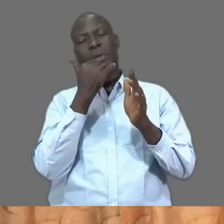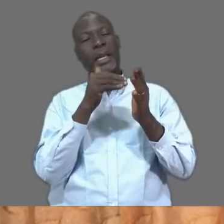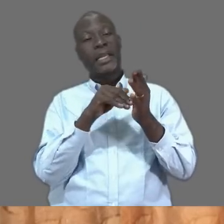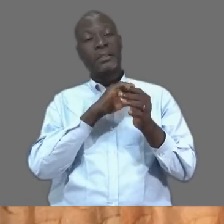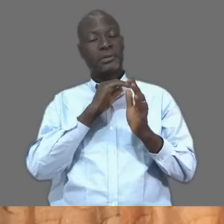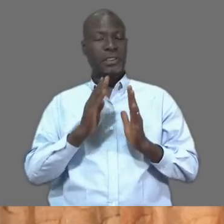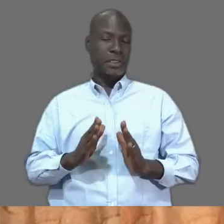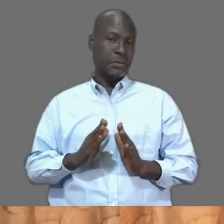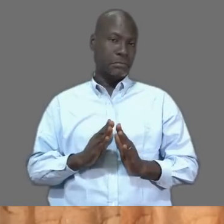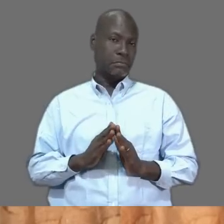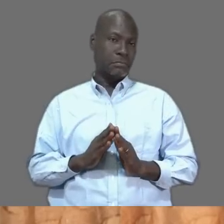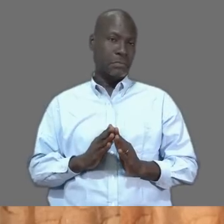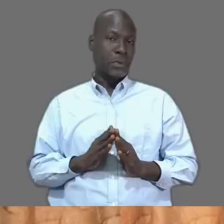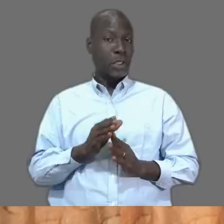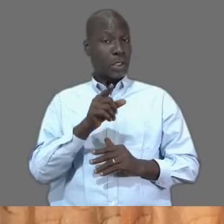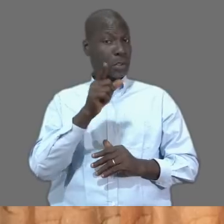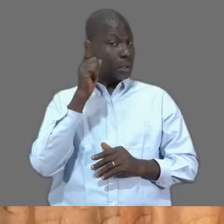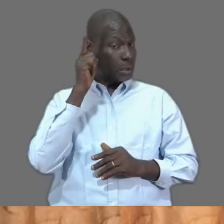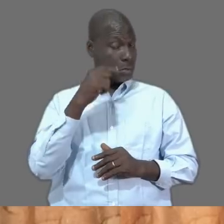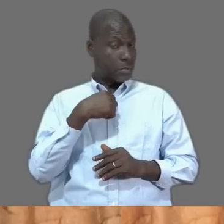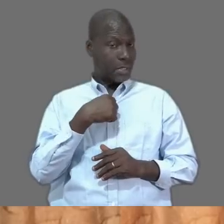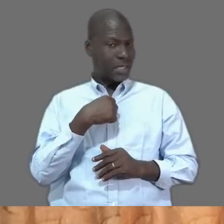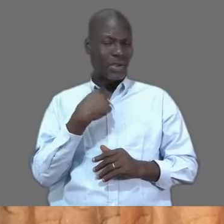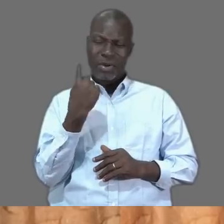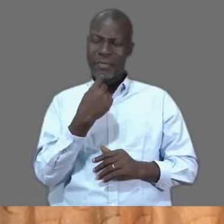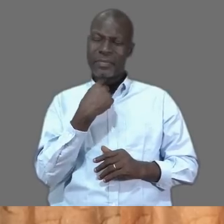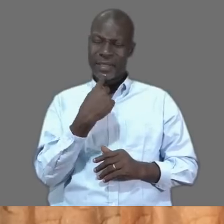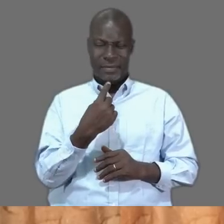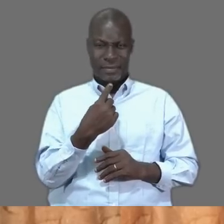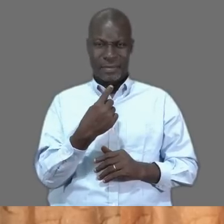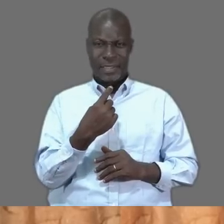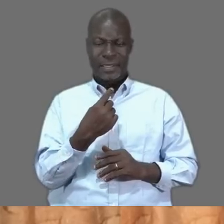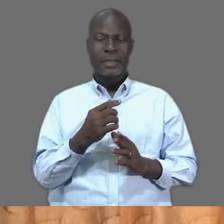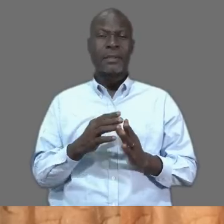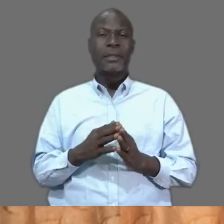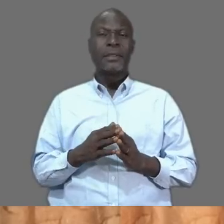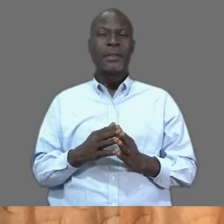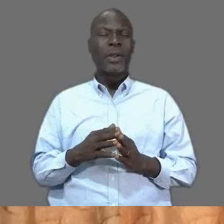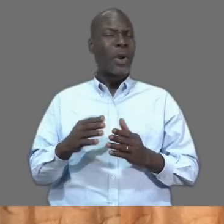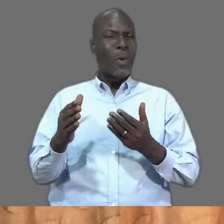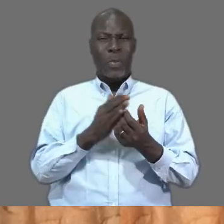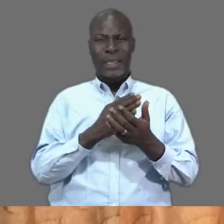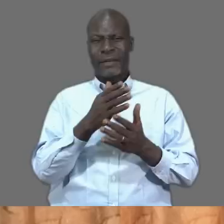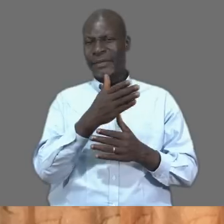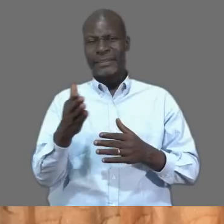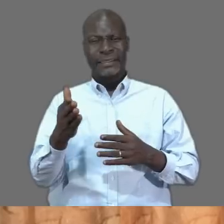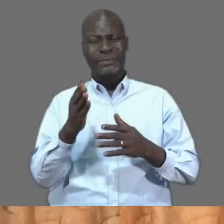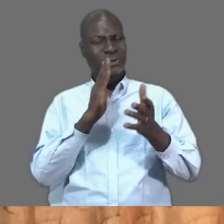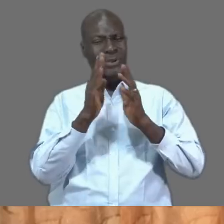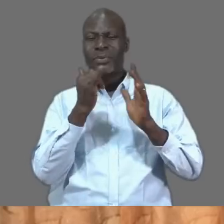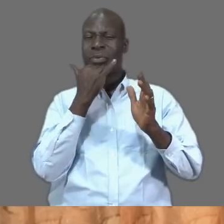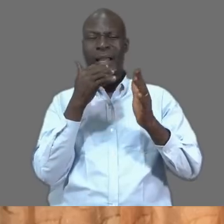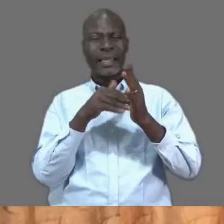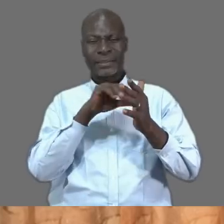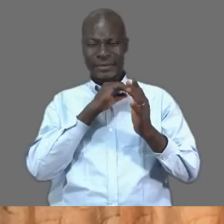adapa na so yo bi a wutemi a de a meka ne se charges na omo de ebo se Christofo ene